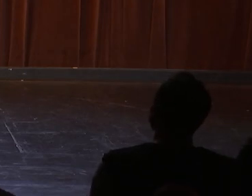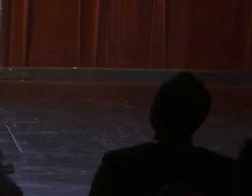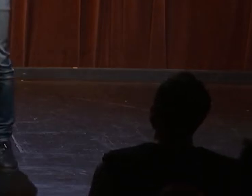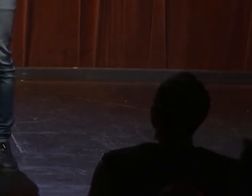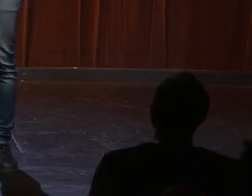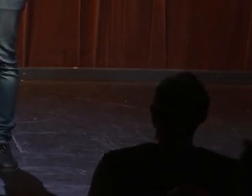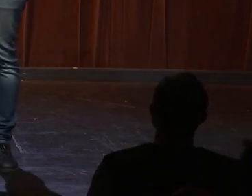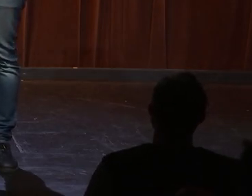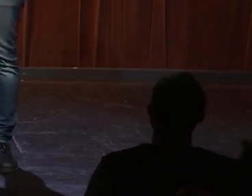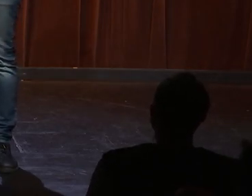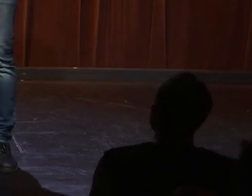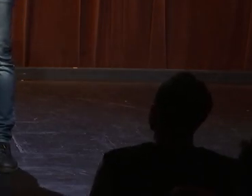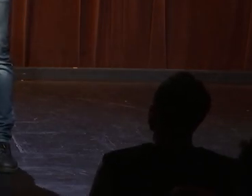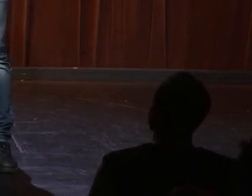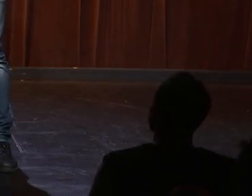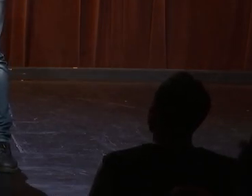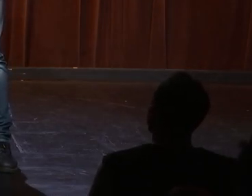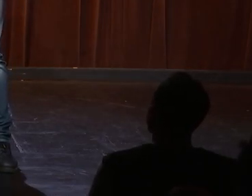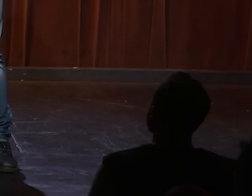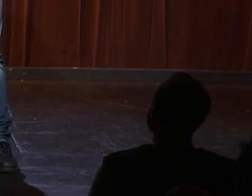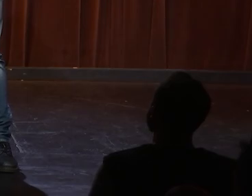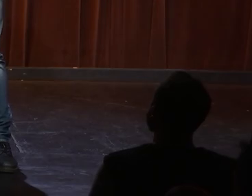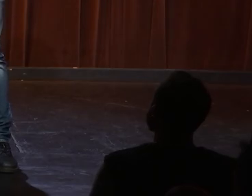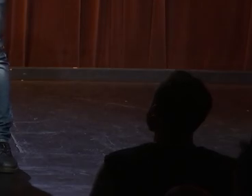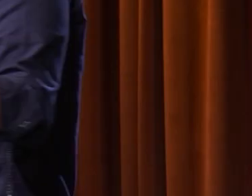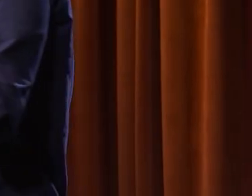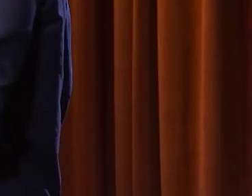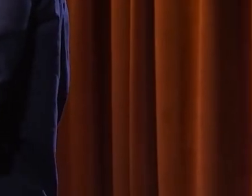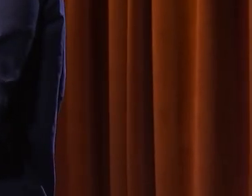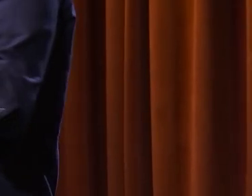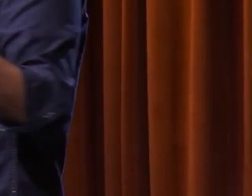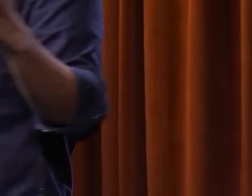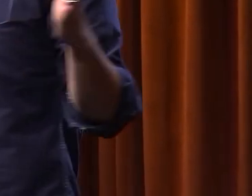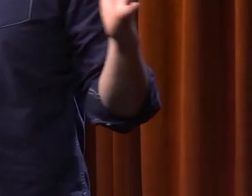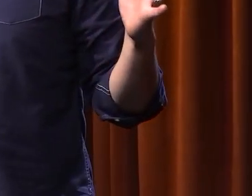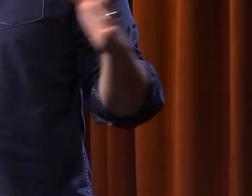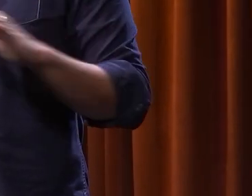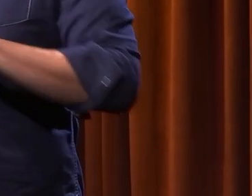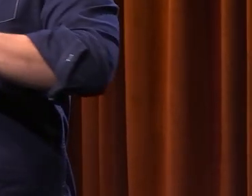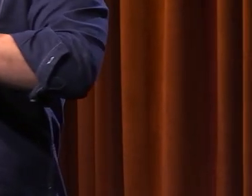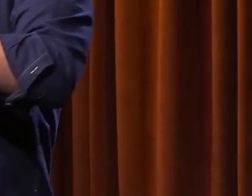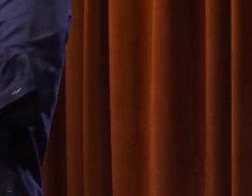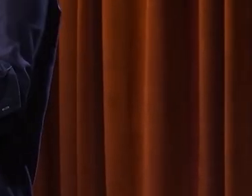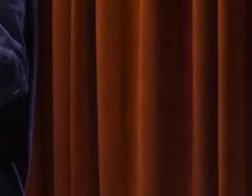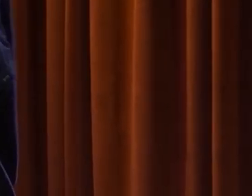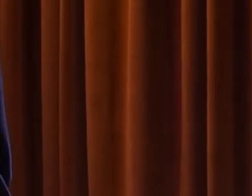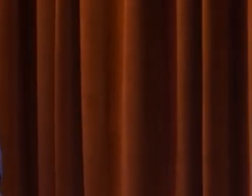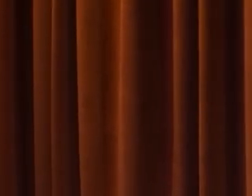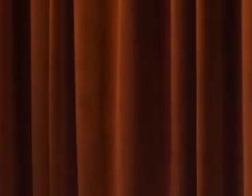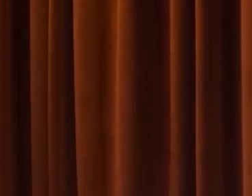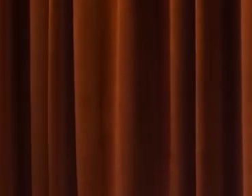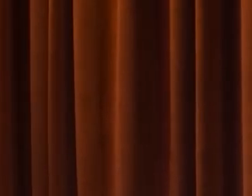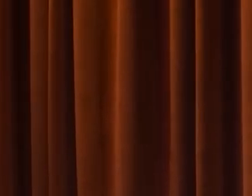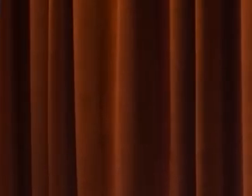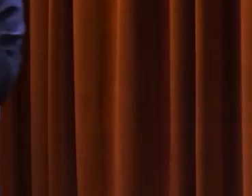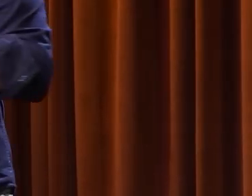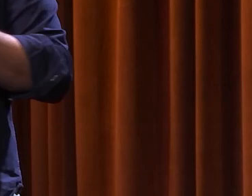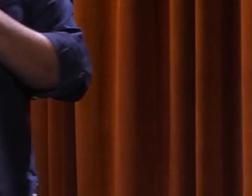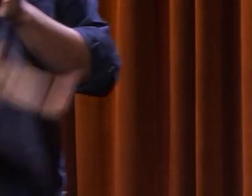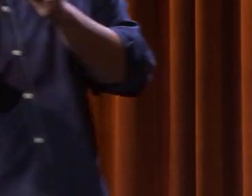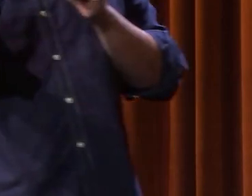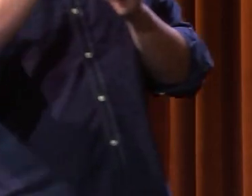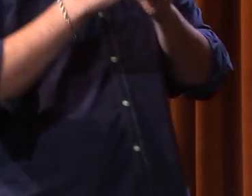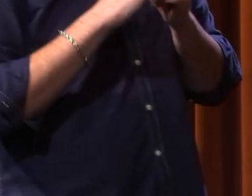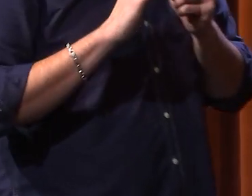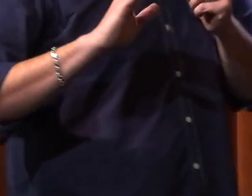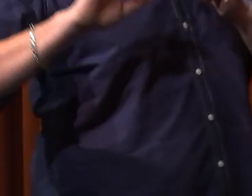All right, and we're not alone in this. We have some amazing sponsors, and so I just want to take a moment for our sponsors. So we have